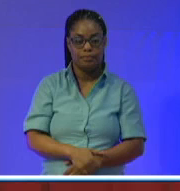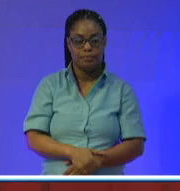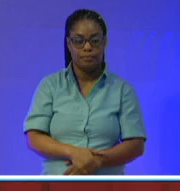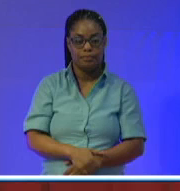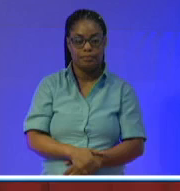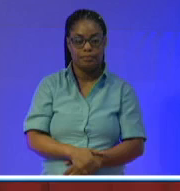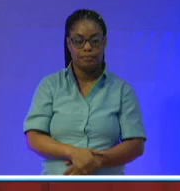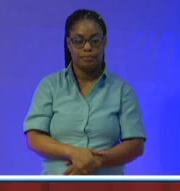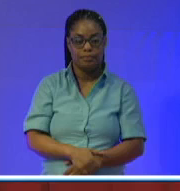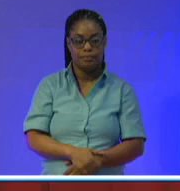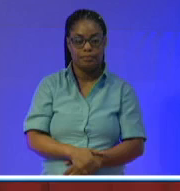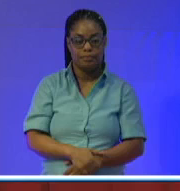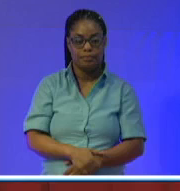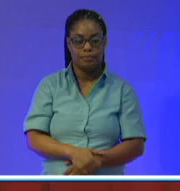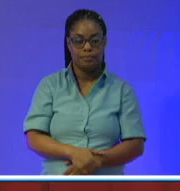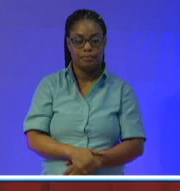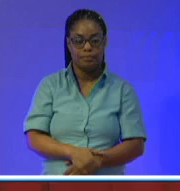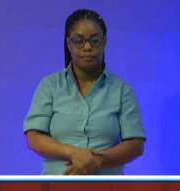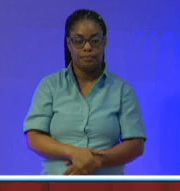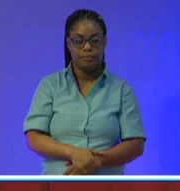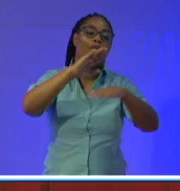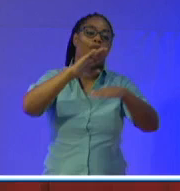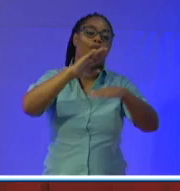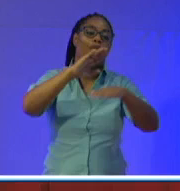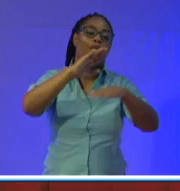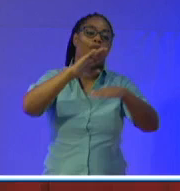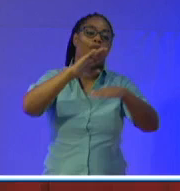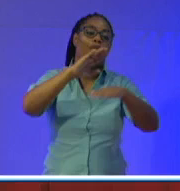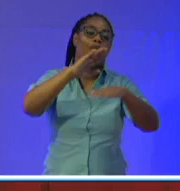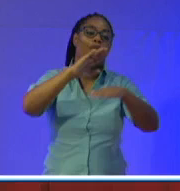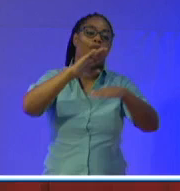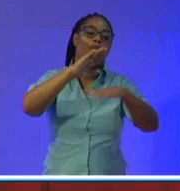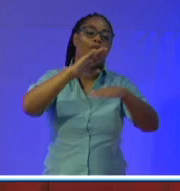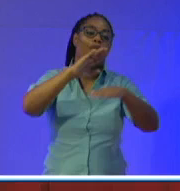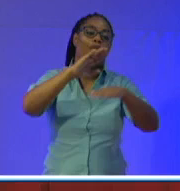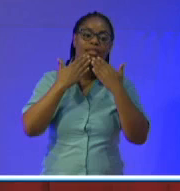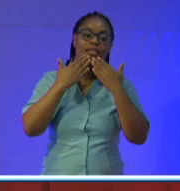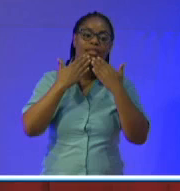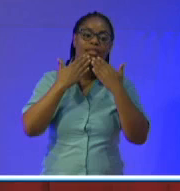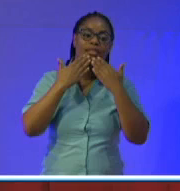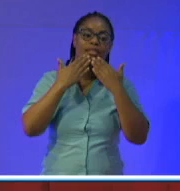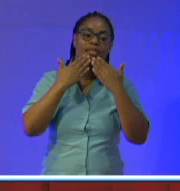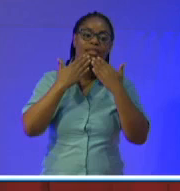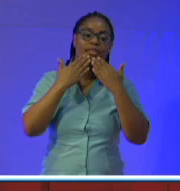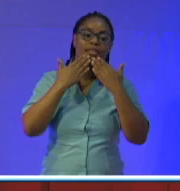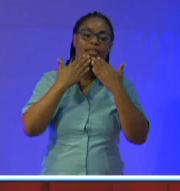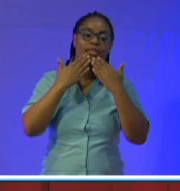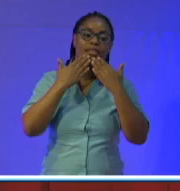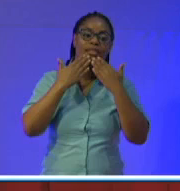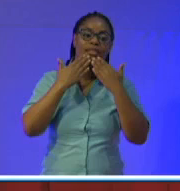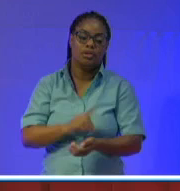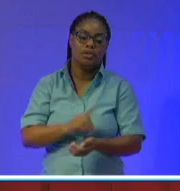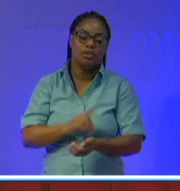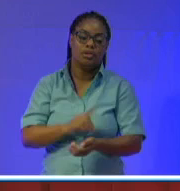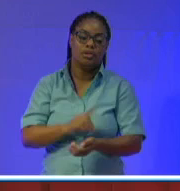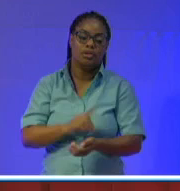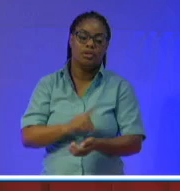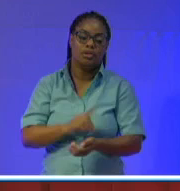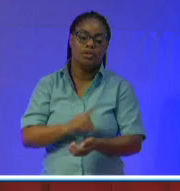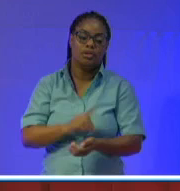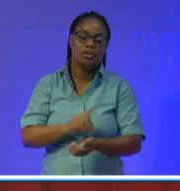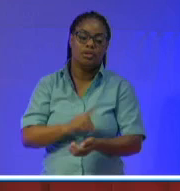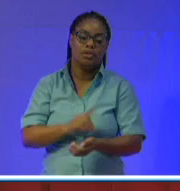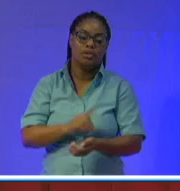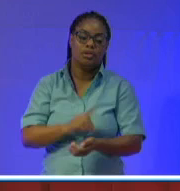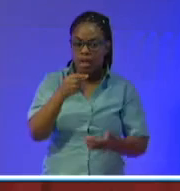Hi, morning, everyone. Rashad Khan, Guardian Media. My question is Dr. Surjit Singh. I'm sorry, I ended before and I just didn't hear